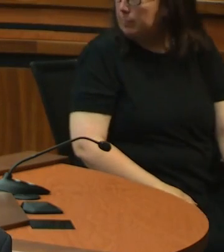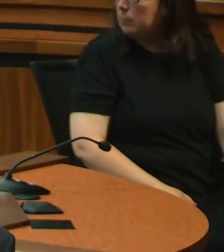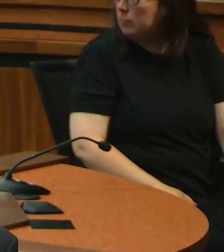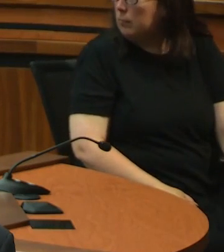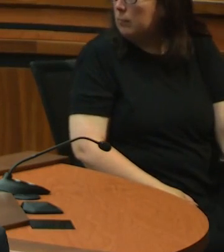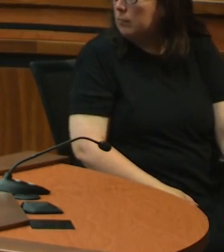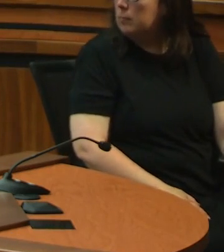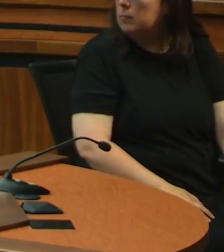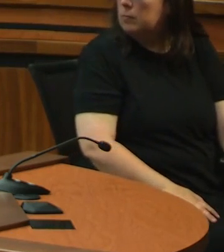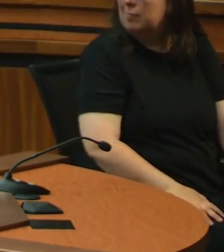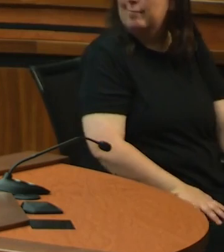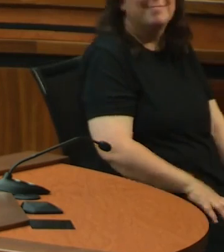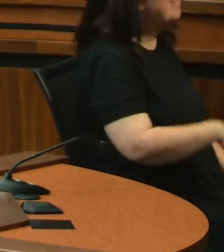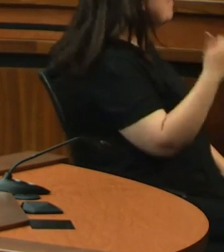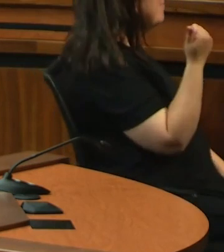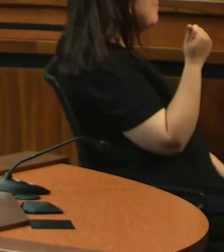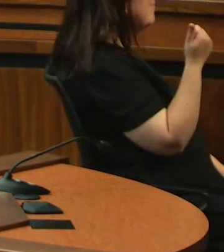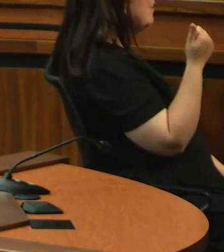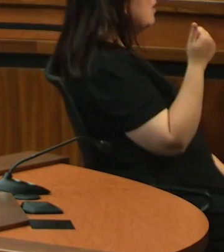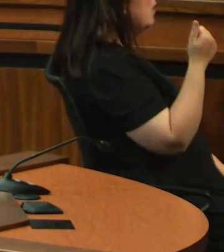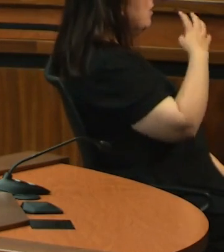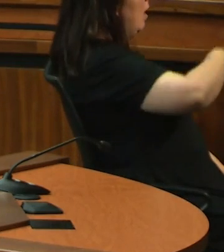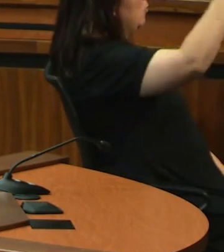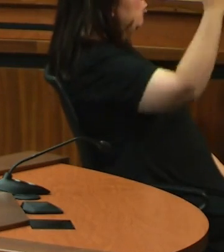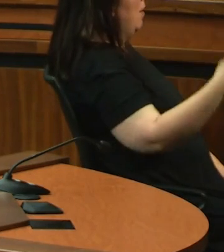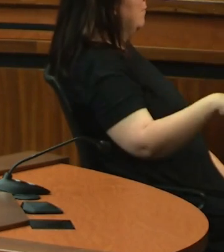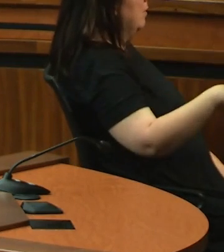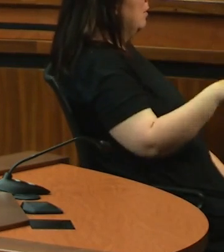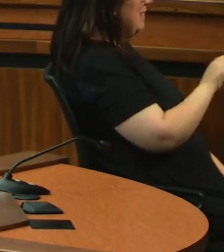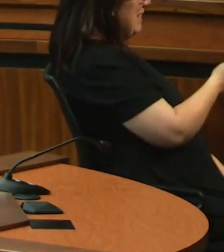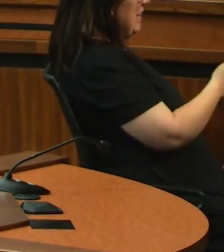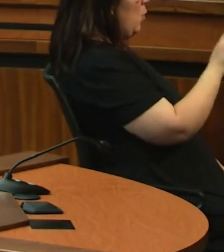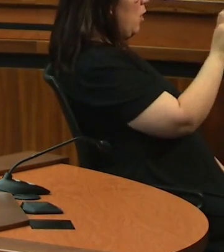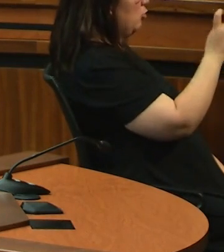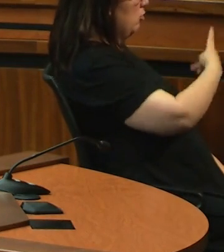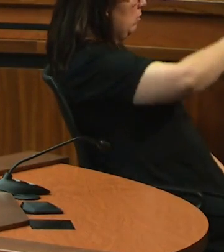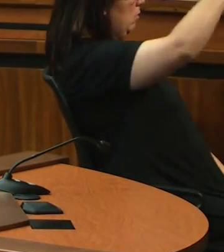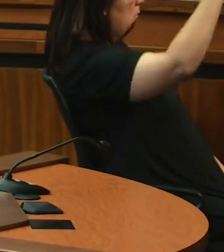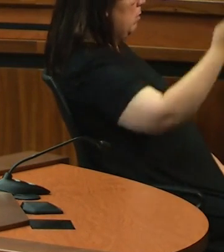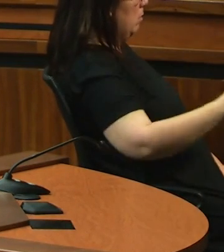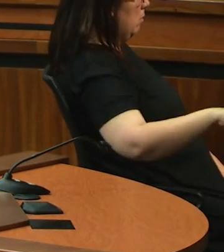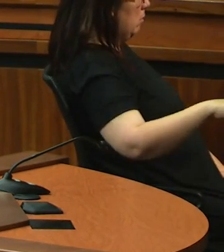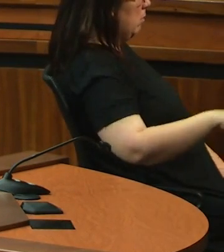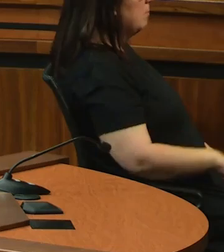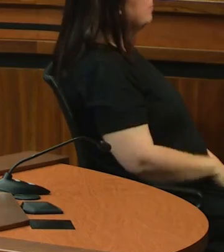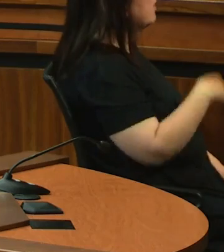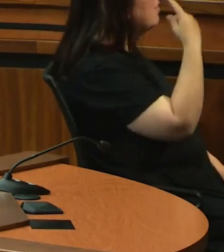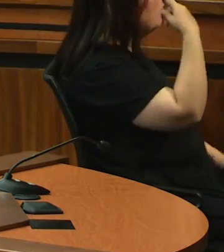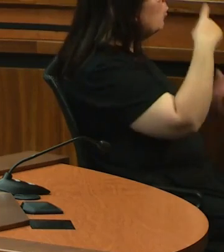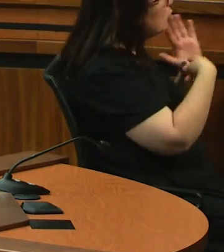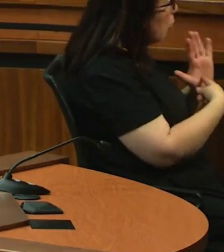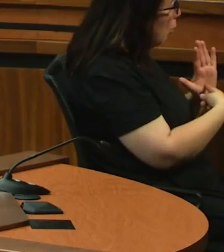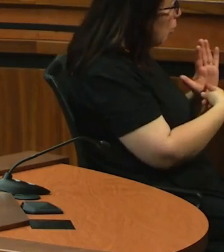So back to our old friend, the hydrograph. This is, again, the 10 and 100-year comparison. And the reason for showing that,